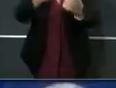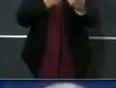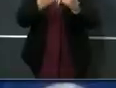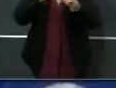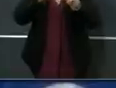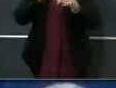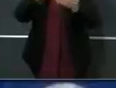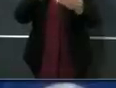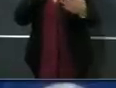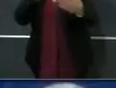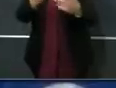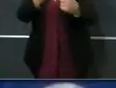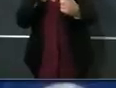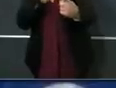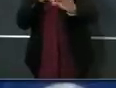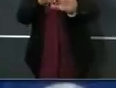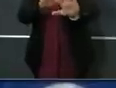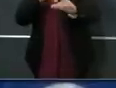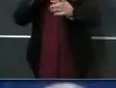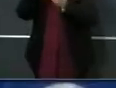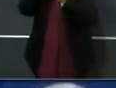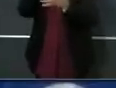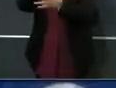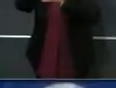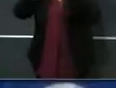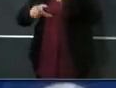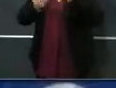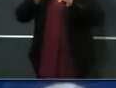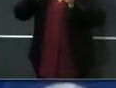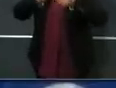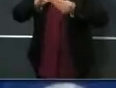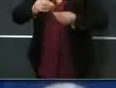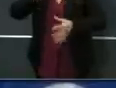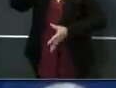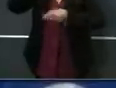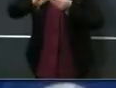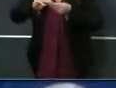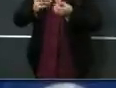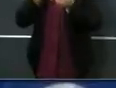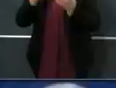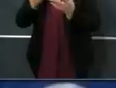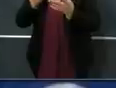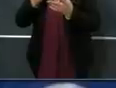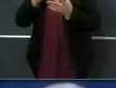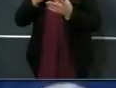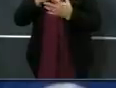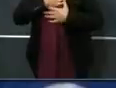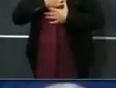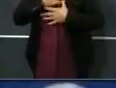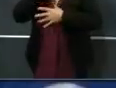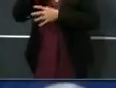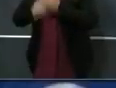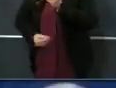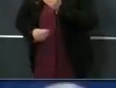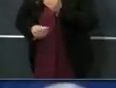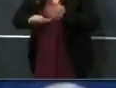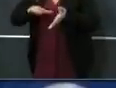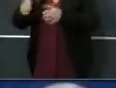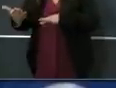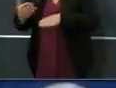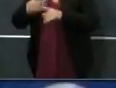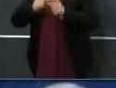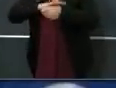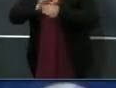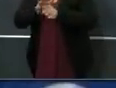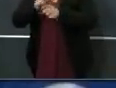update, as we do on our daily briefings, on the total number of lives tragically lost, issues related to hospitalization,